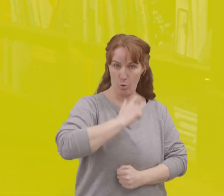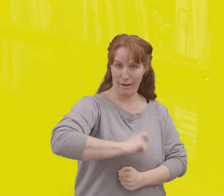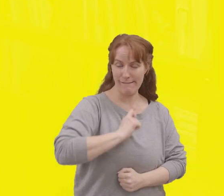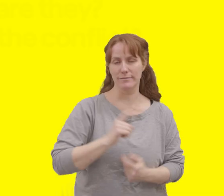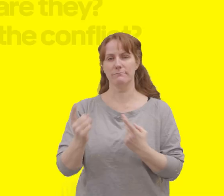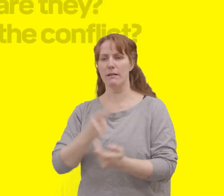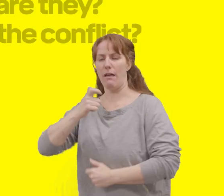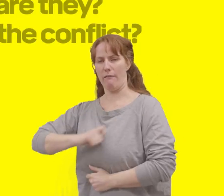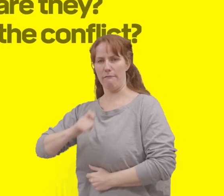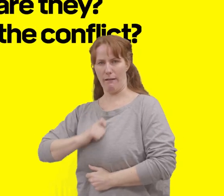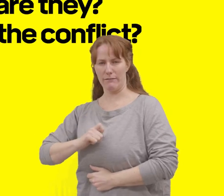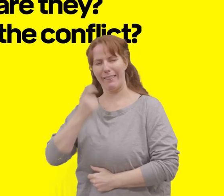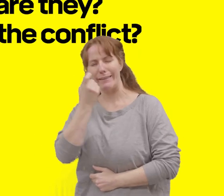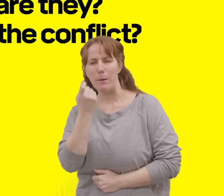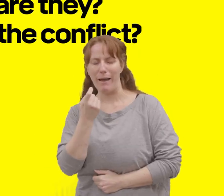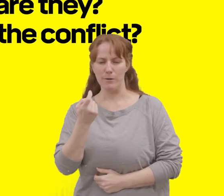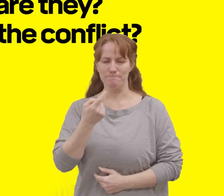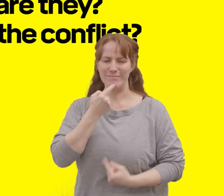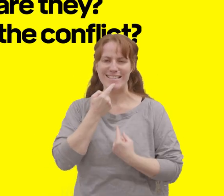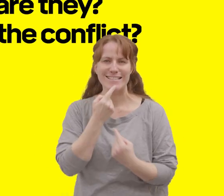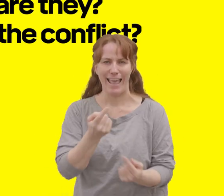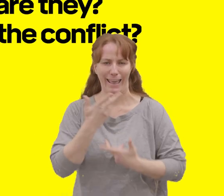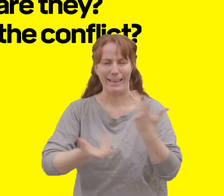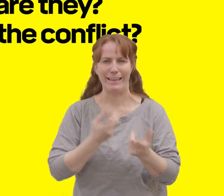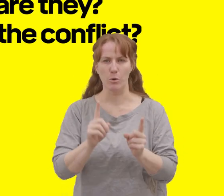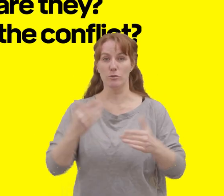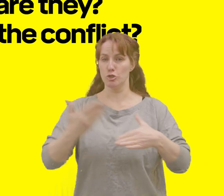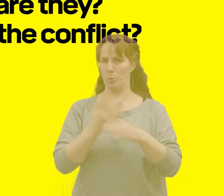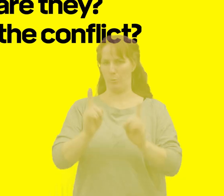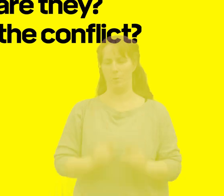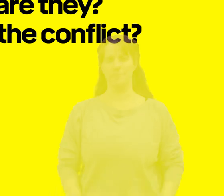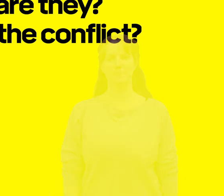character. Remember, really think about what they're saying and what they're doing.